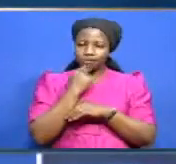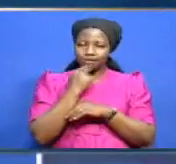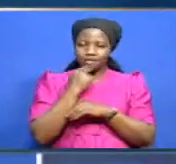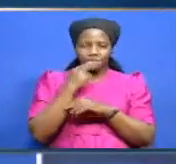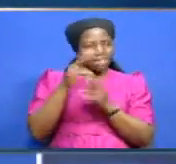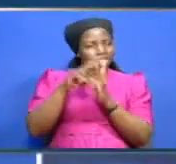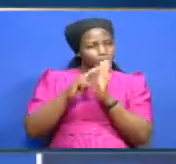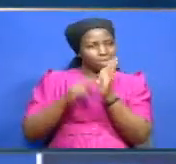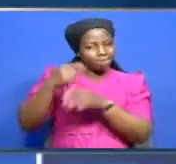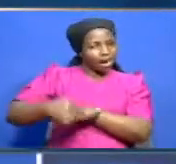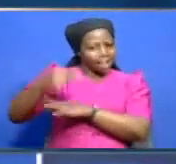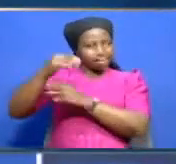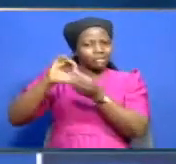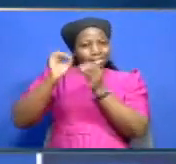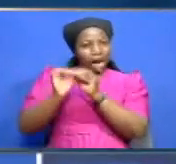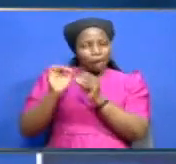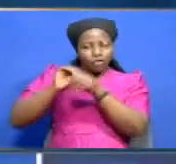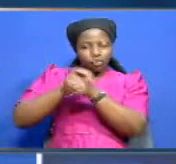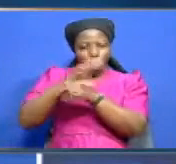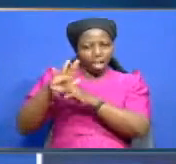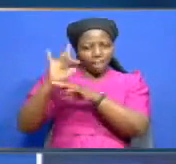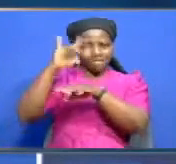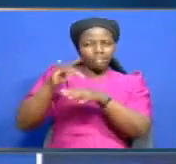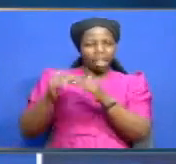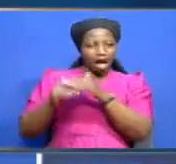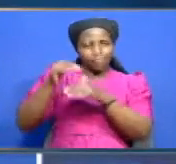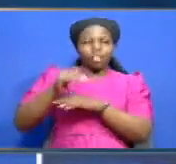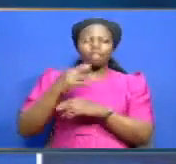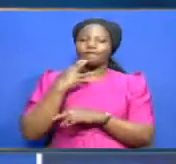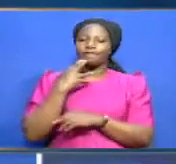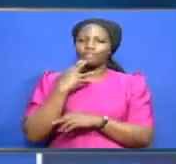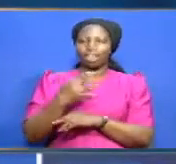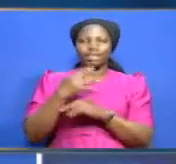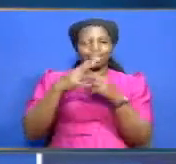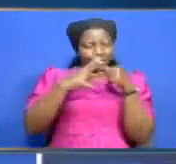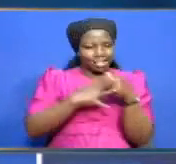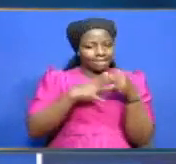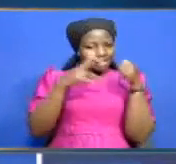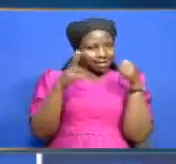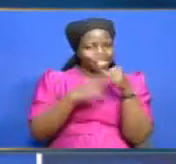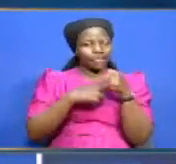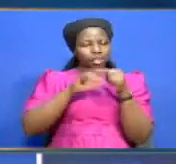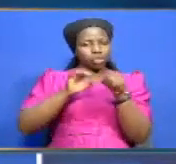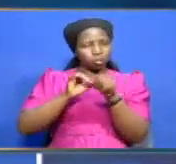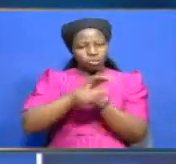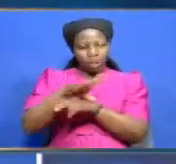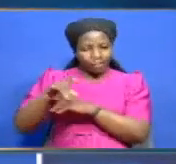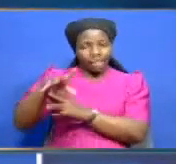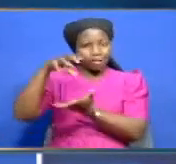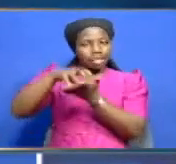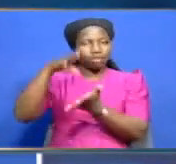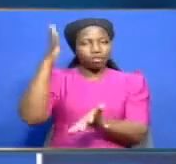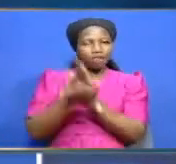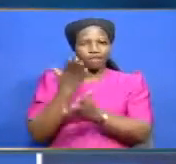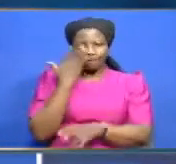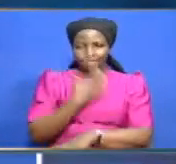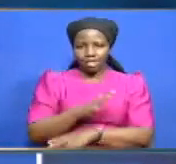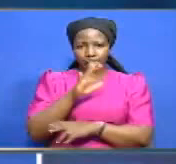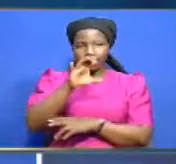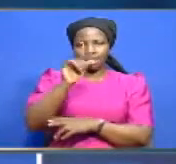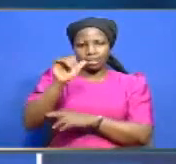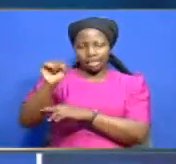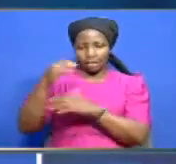in COVID-19 infections after 497 coronavirus cases were confirmed. Health Chief Administrative Secretary